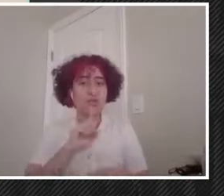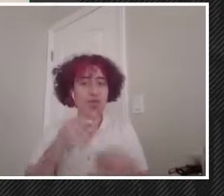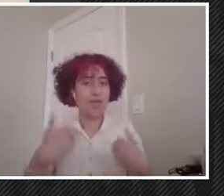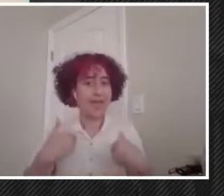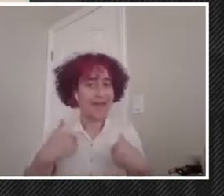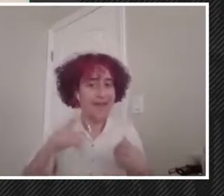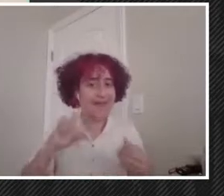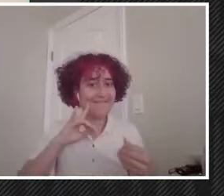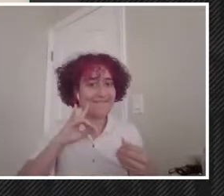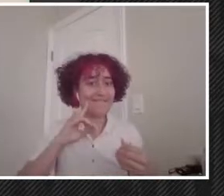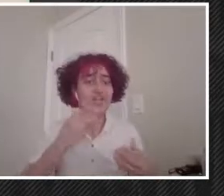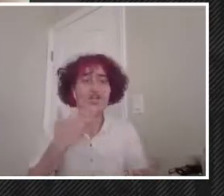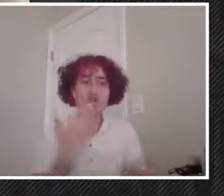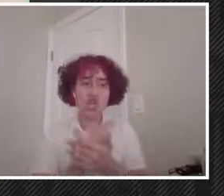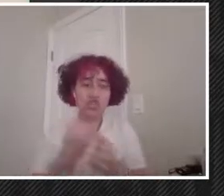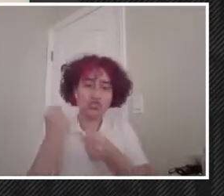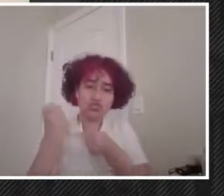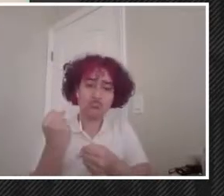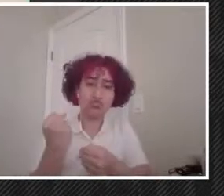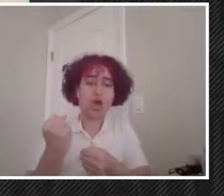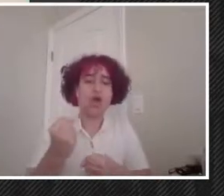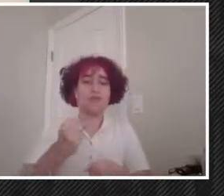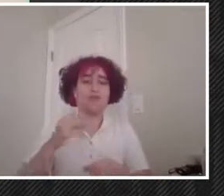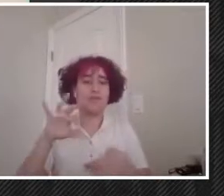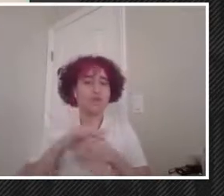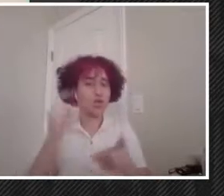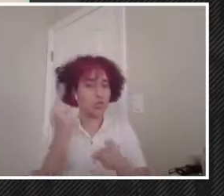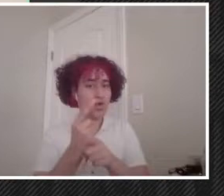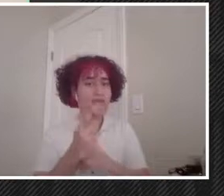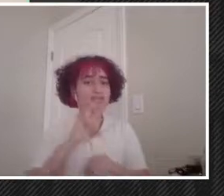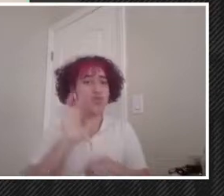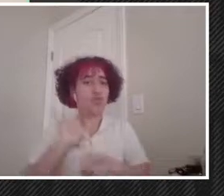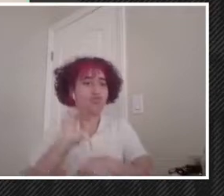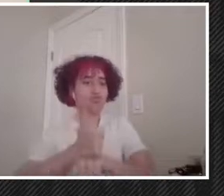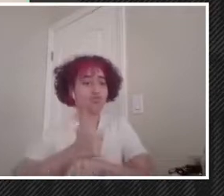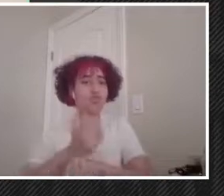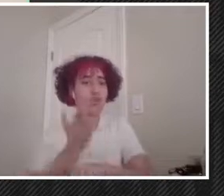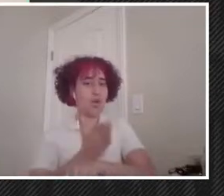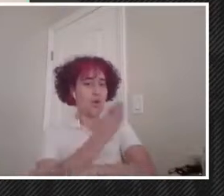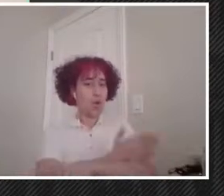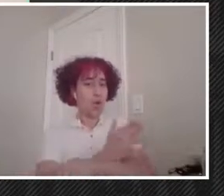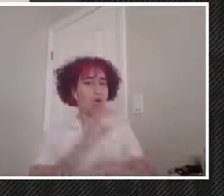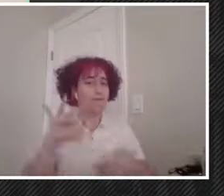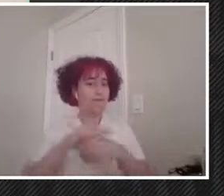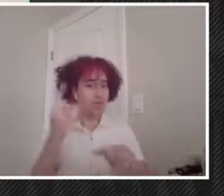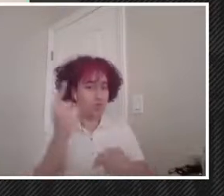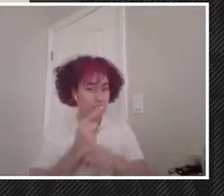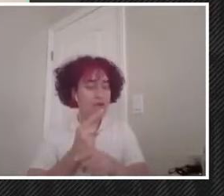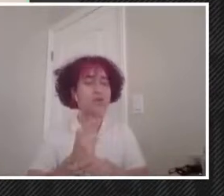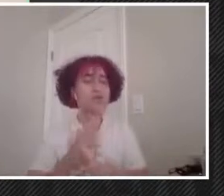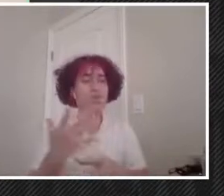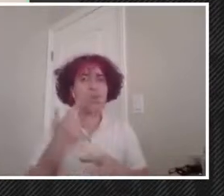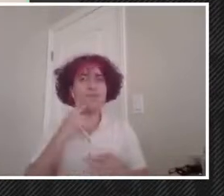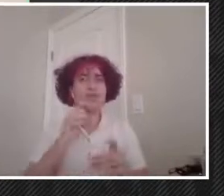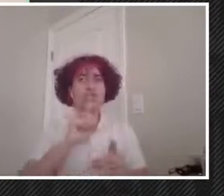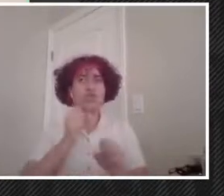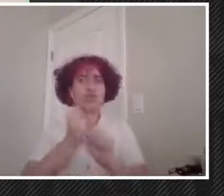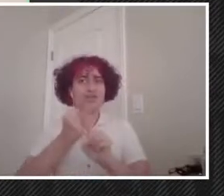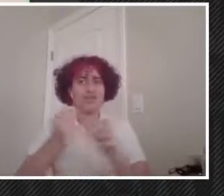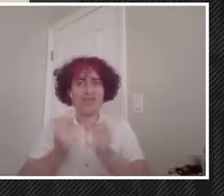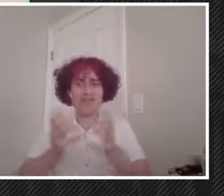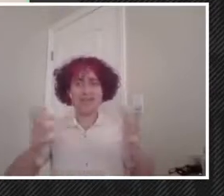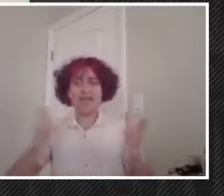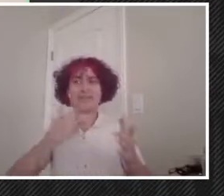sure that we're restoring the Voting Rights Act. We want to make sure that we're expanding fair housing. Fair housing has